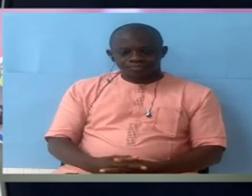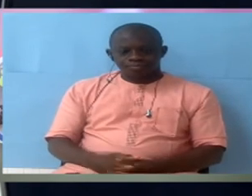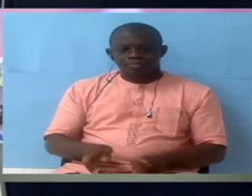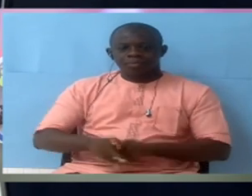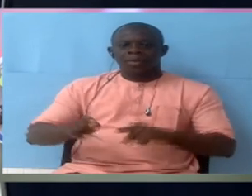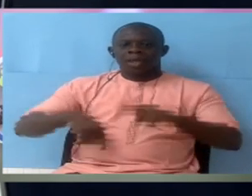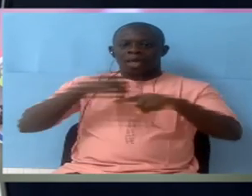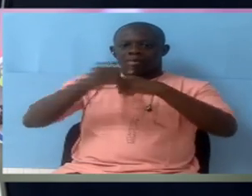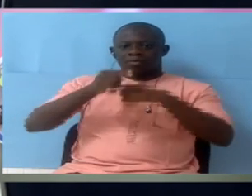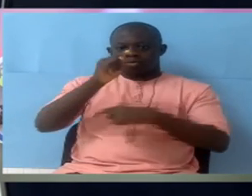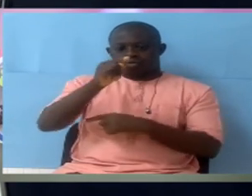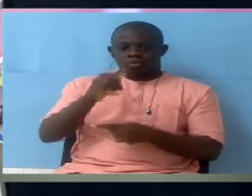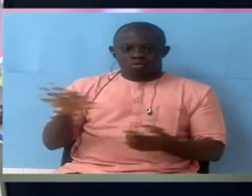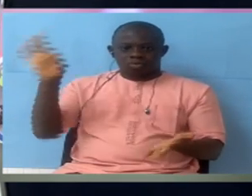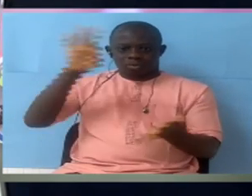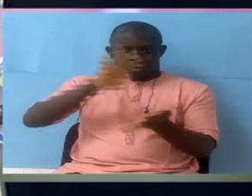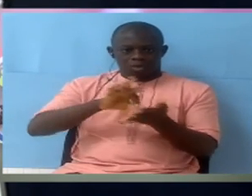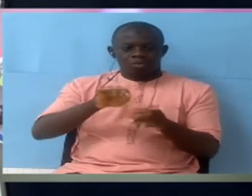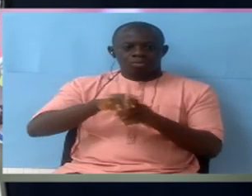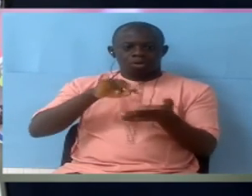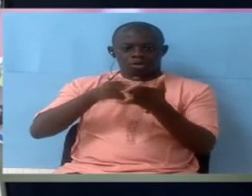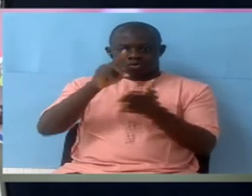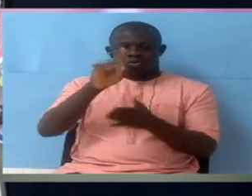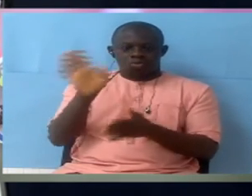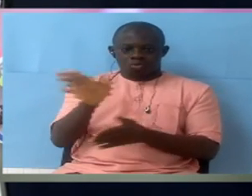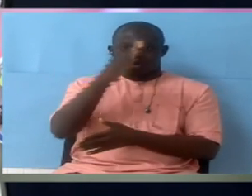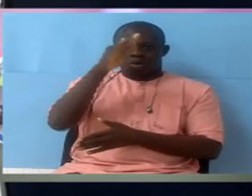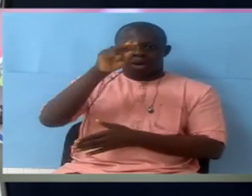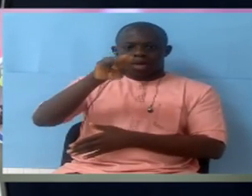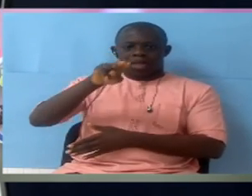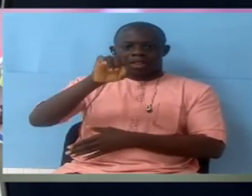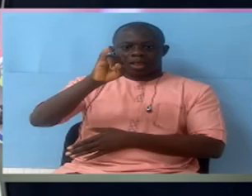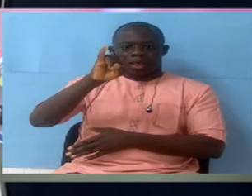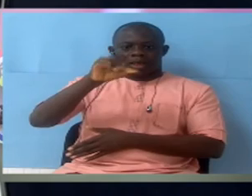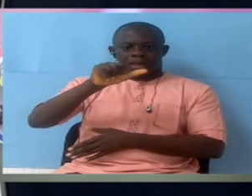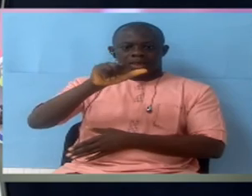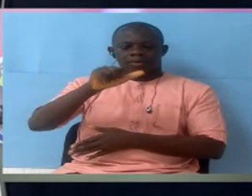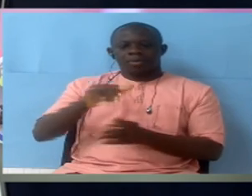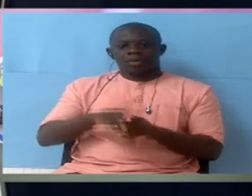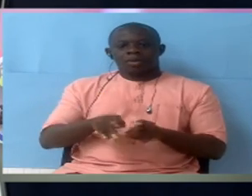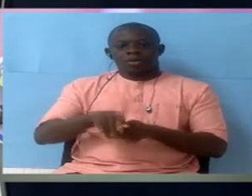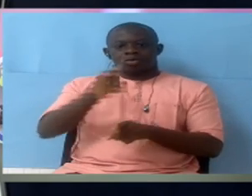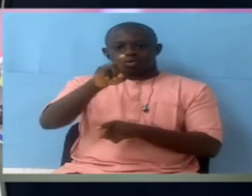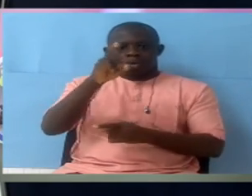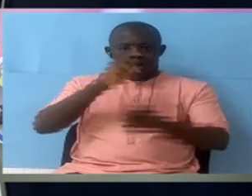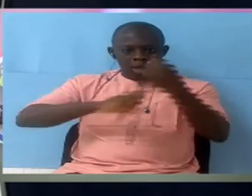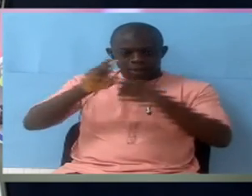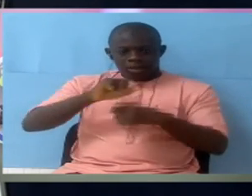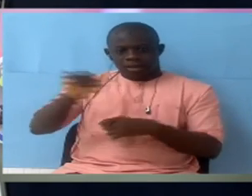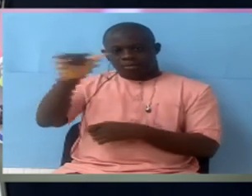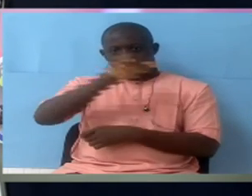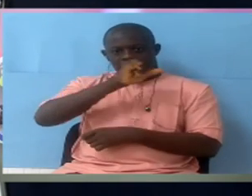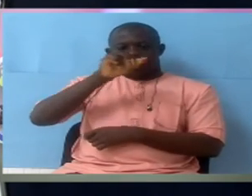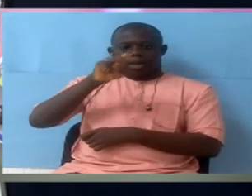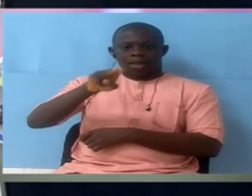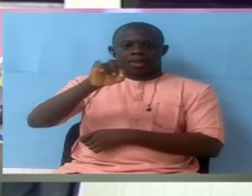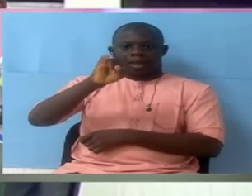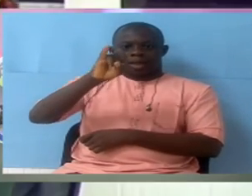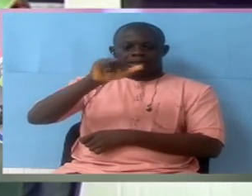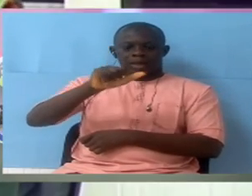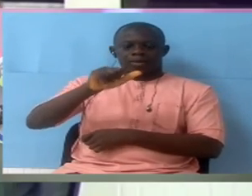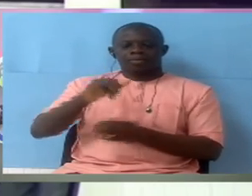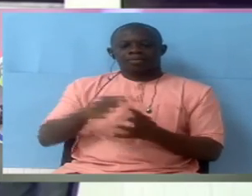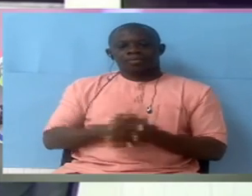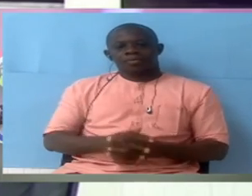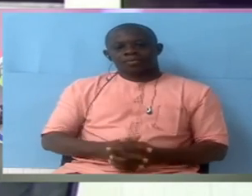After that trip to the NIA. Ganaw sen dem bobu pour dem NIA. Were you taken back to the NIA at any point? Yes.